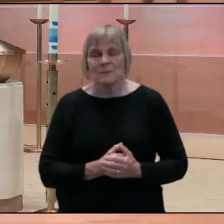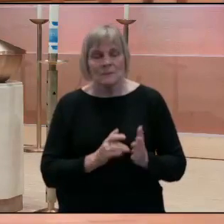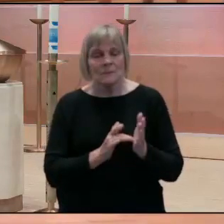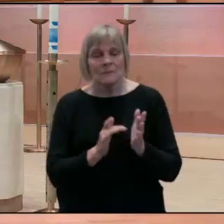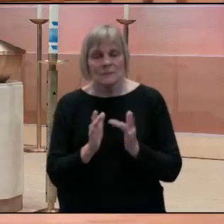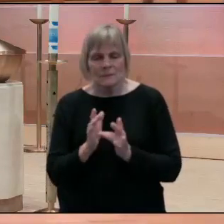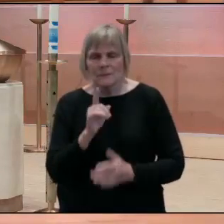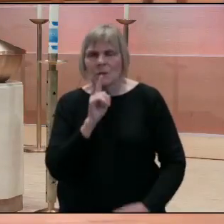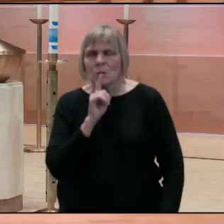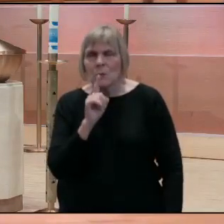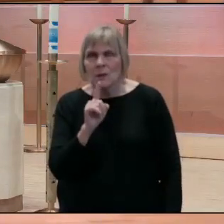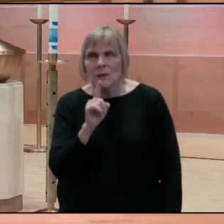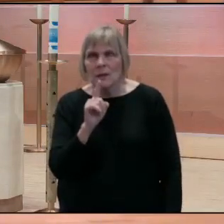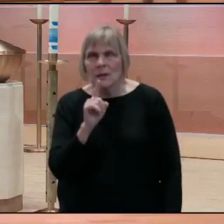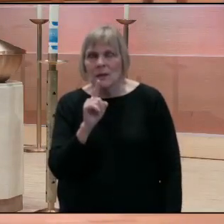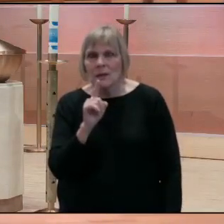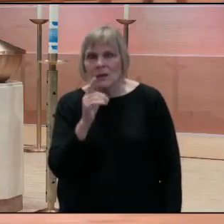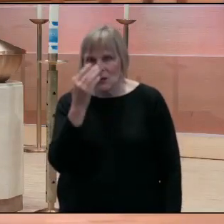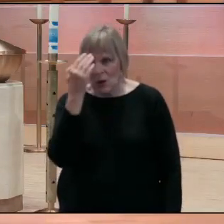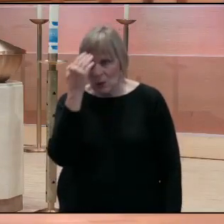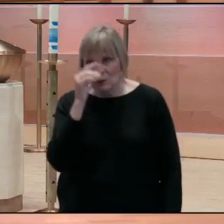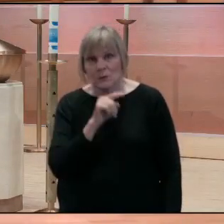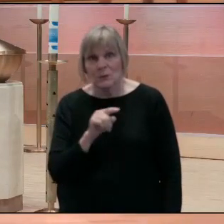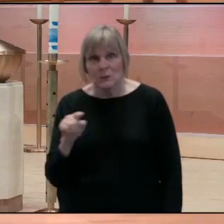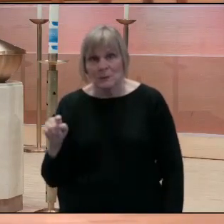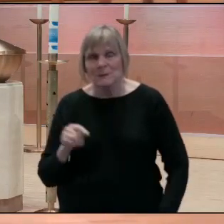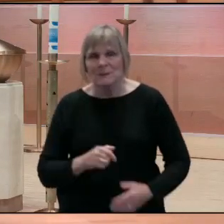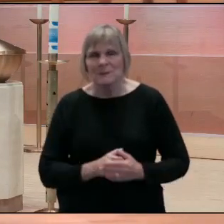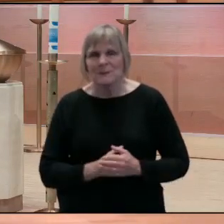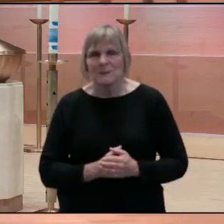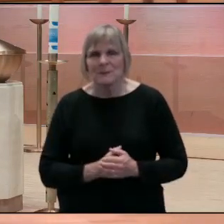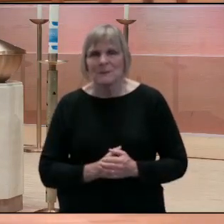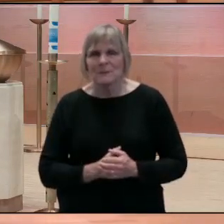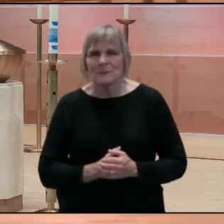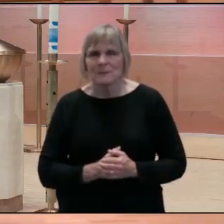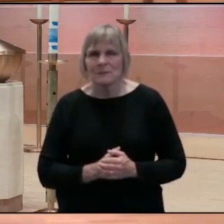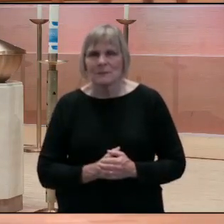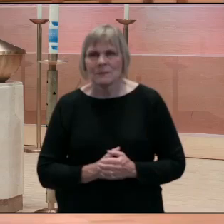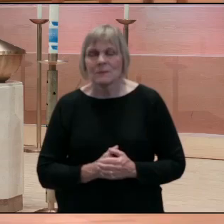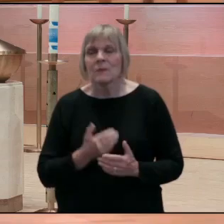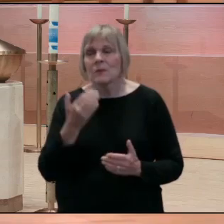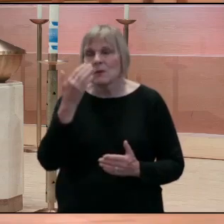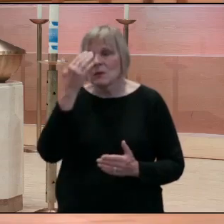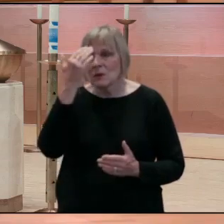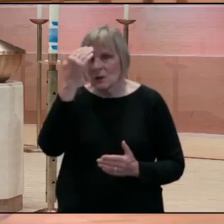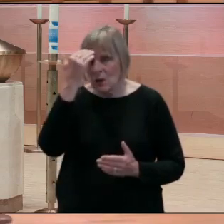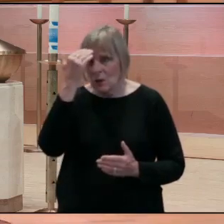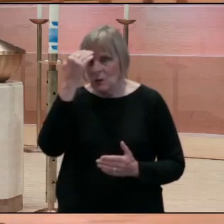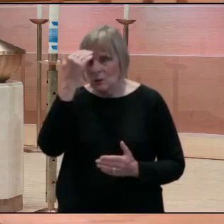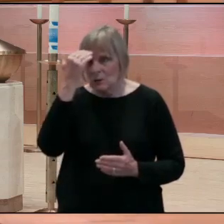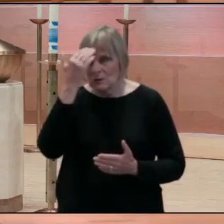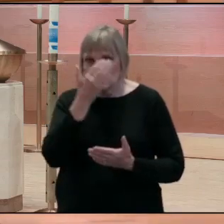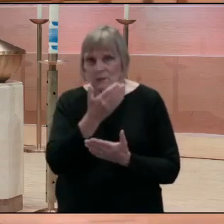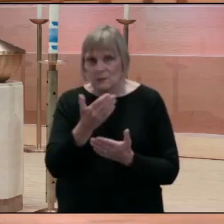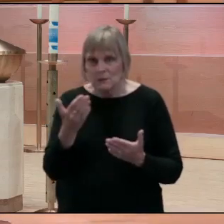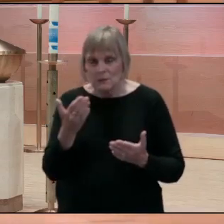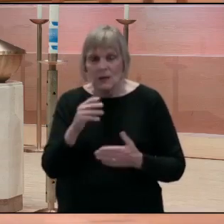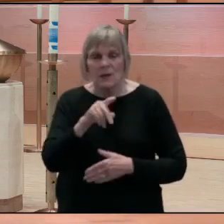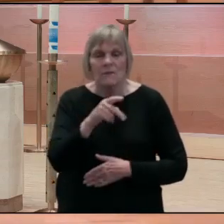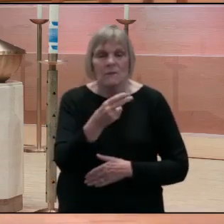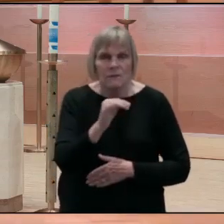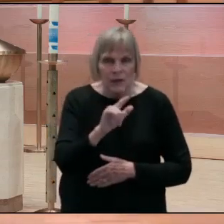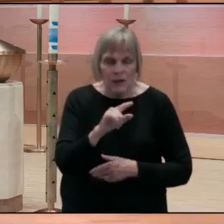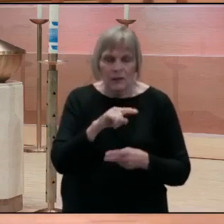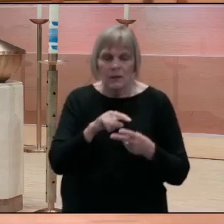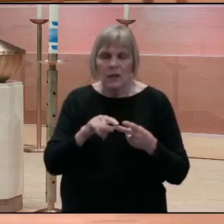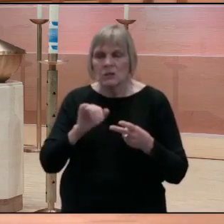Jesus really knows you. He knows the filth. He knows the junk, he